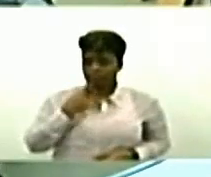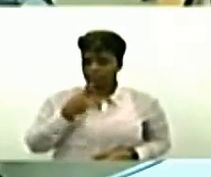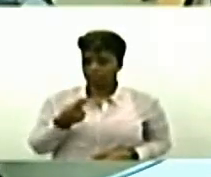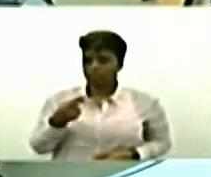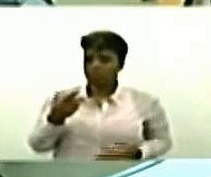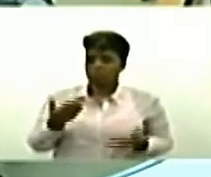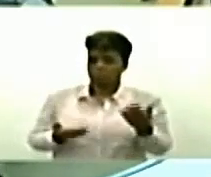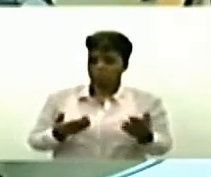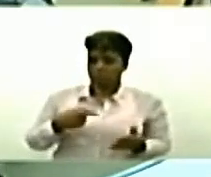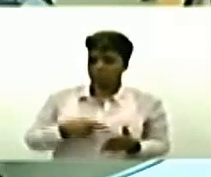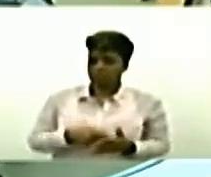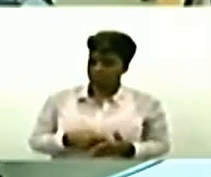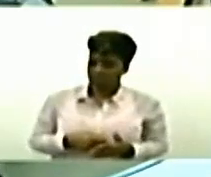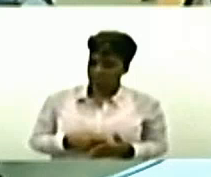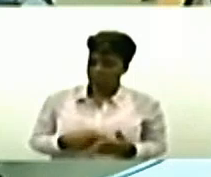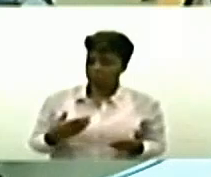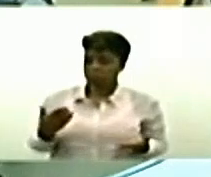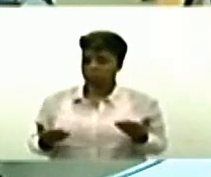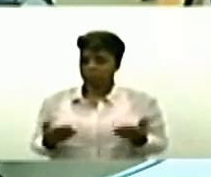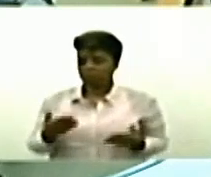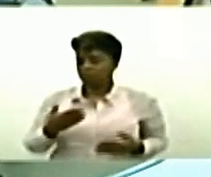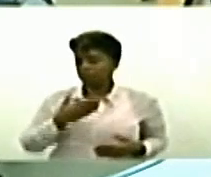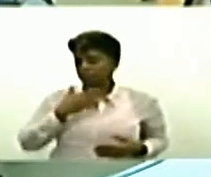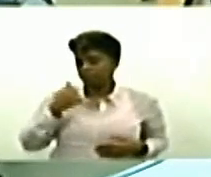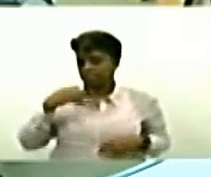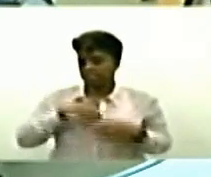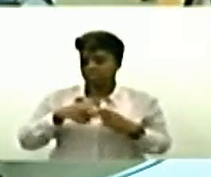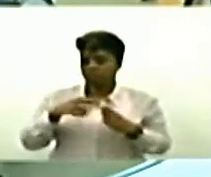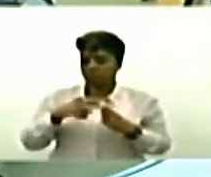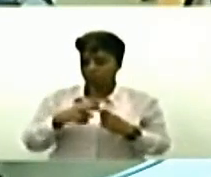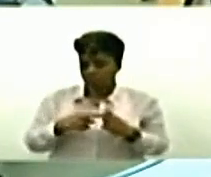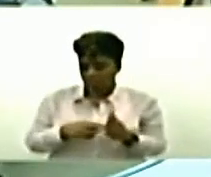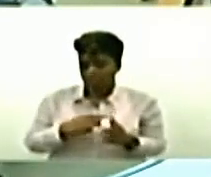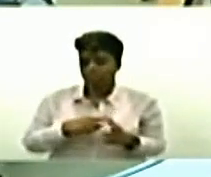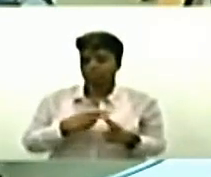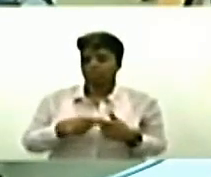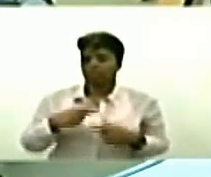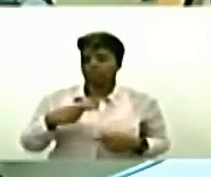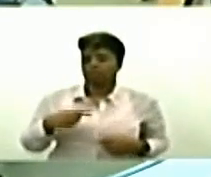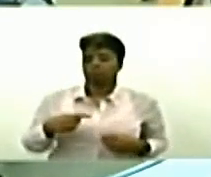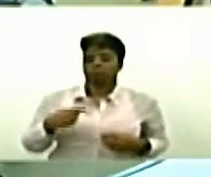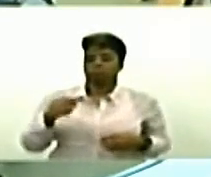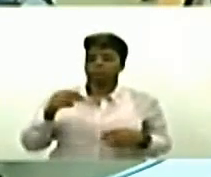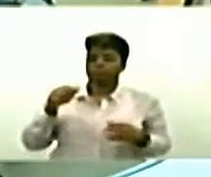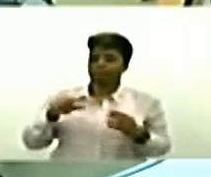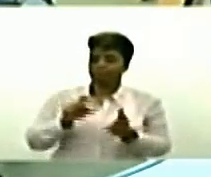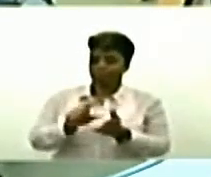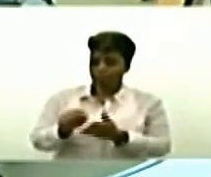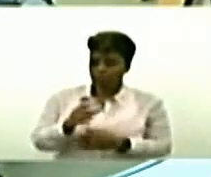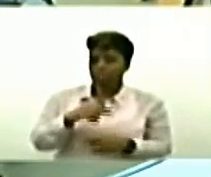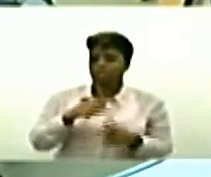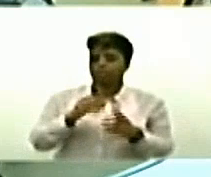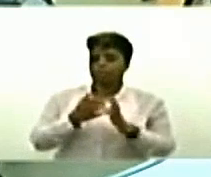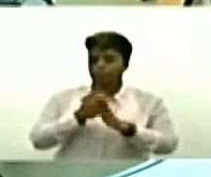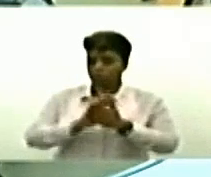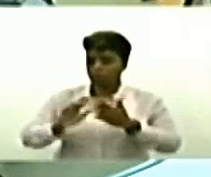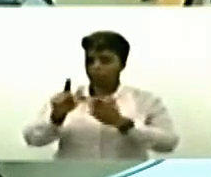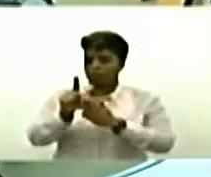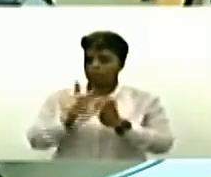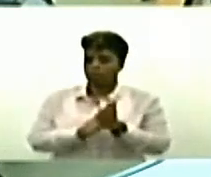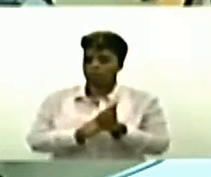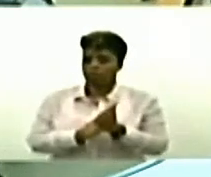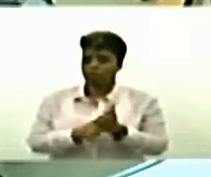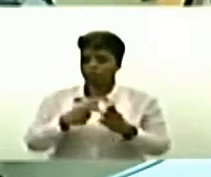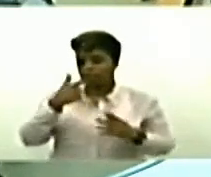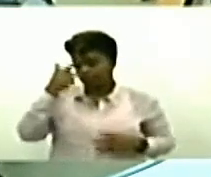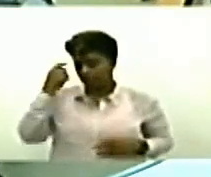have been embedded more in regulations, which are then published and they become law because they're part of the regulations. Because a lot of this